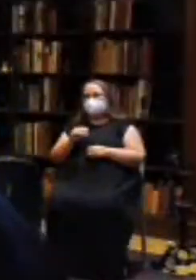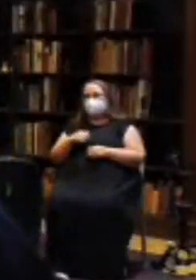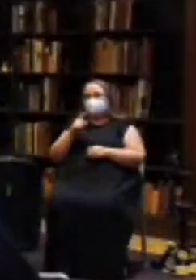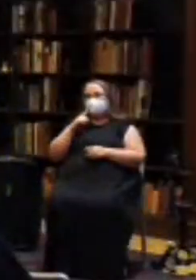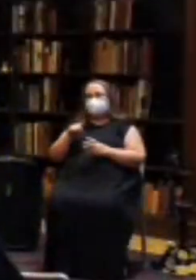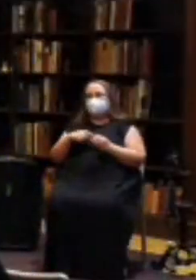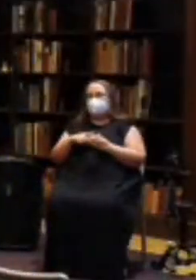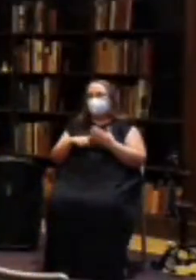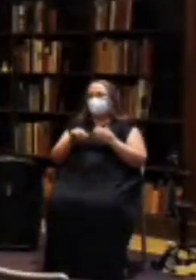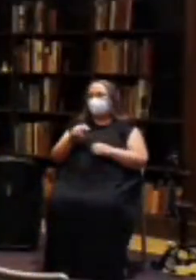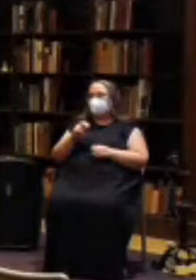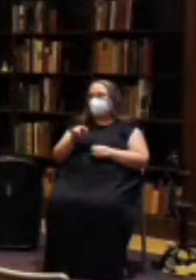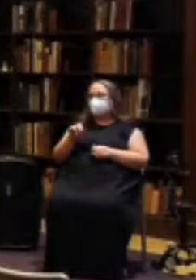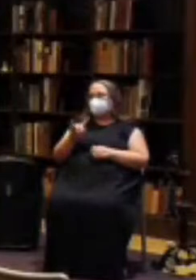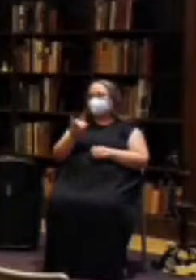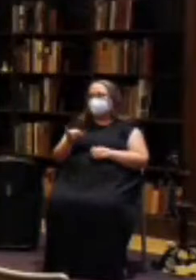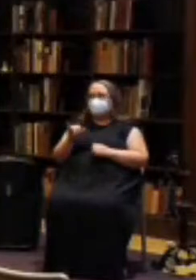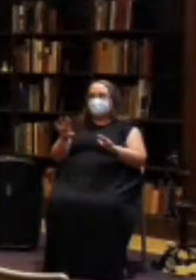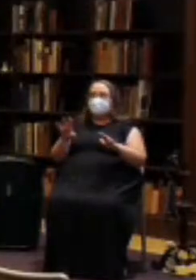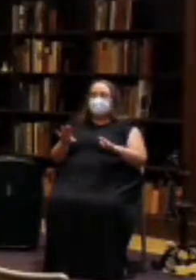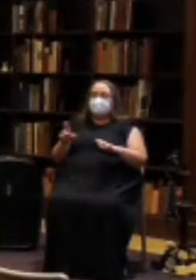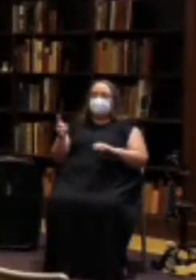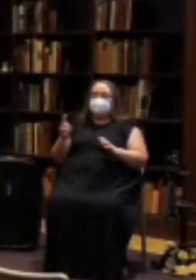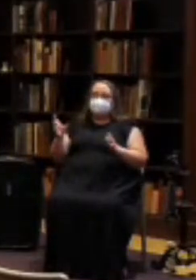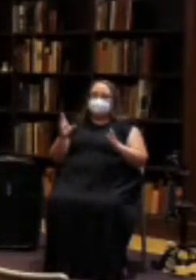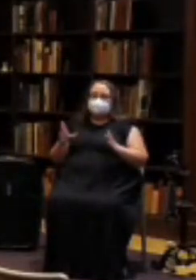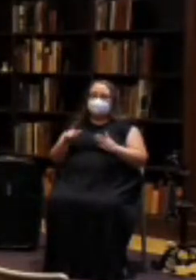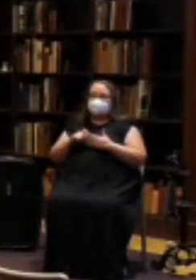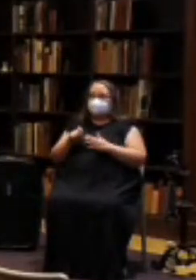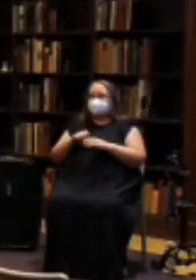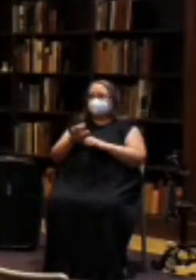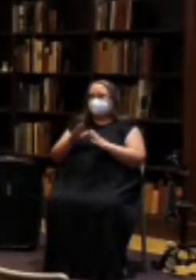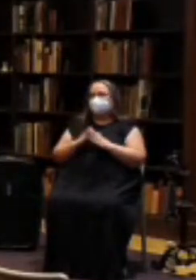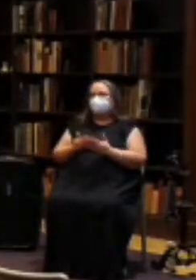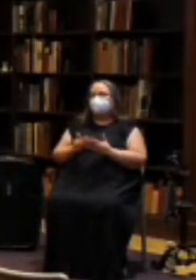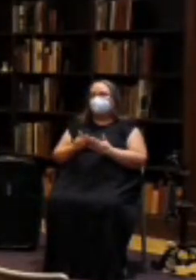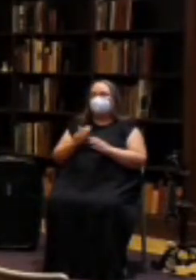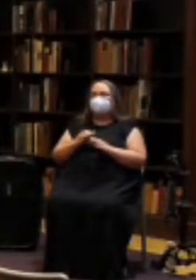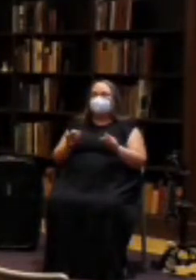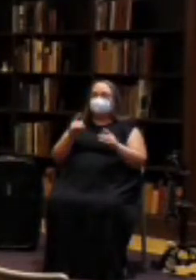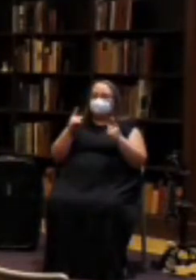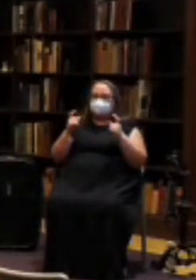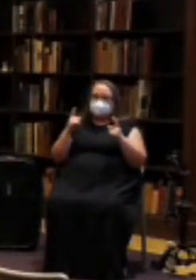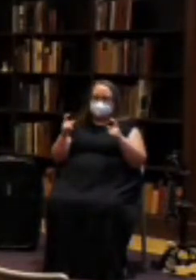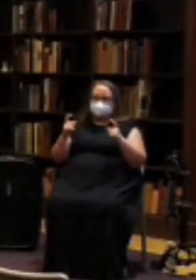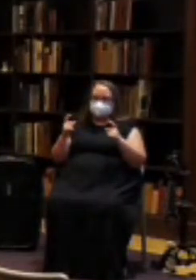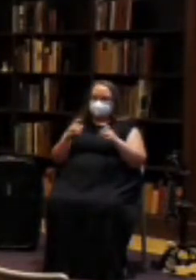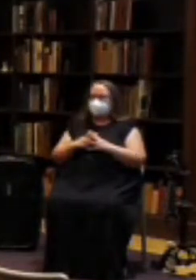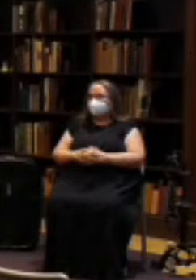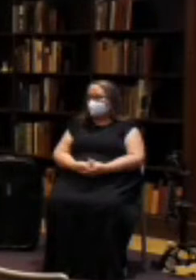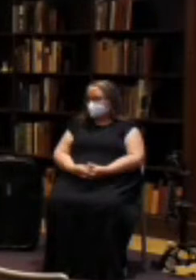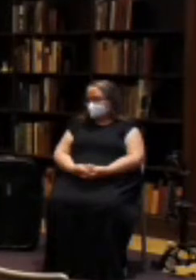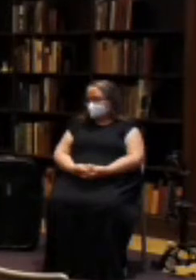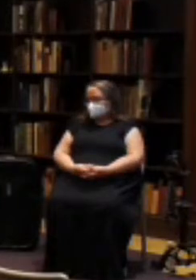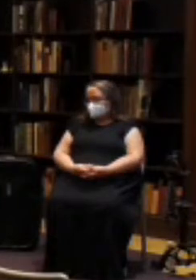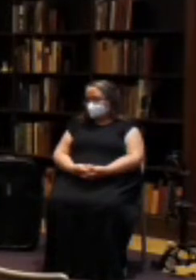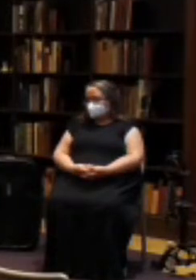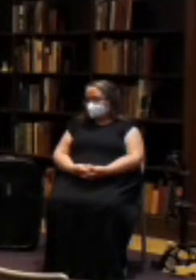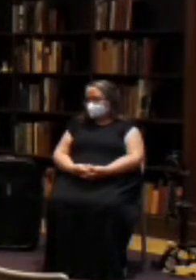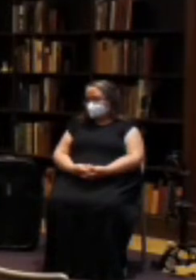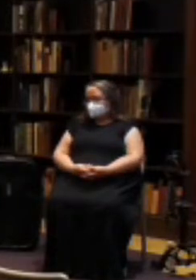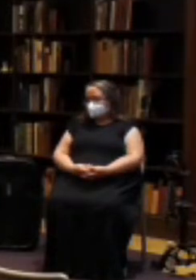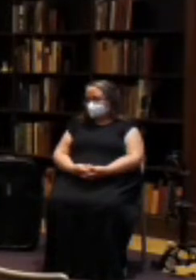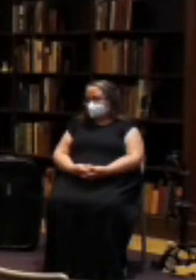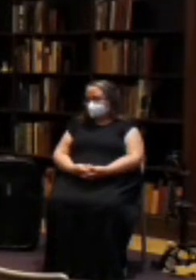think about what Robin Kelley, the amazing historian, writes in his book, Freedom Dreams, which is this: unless we